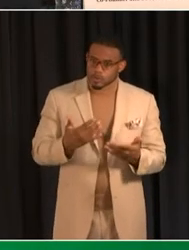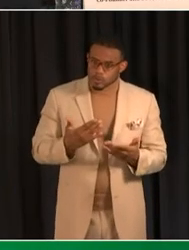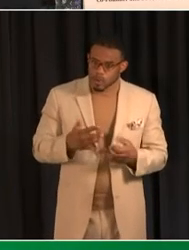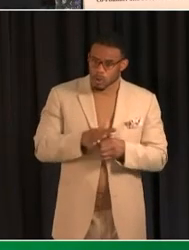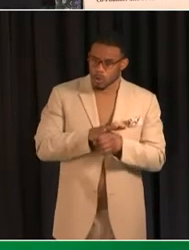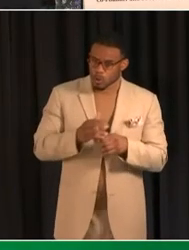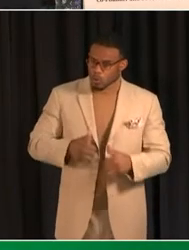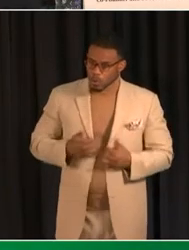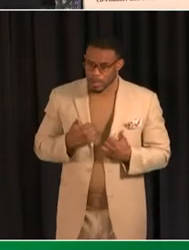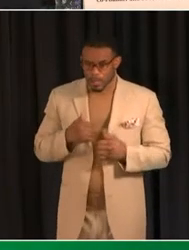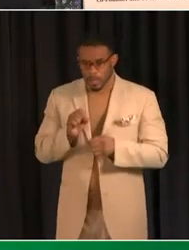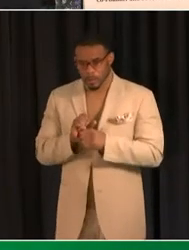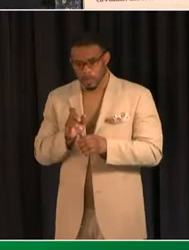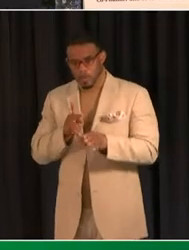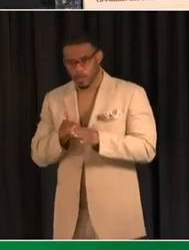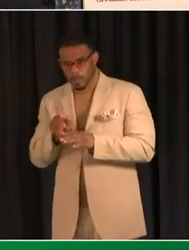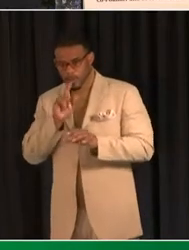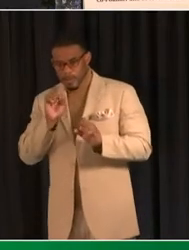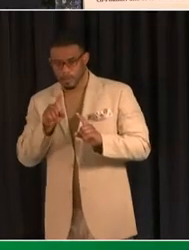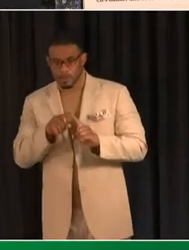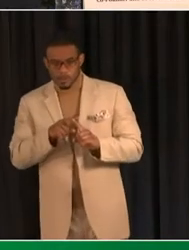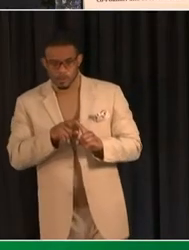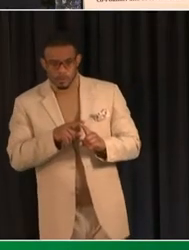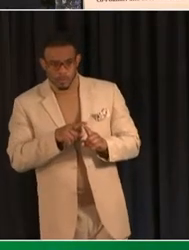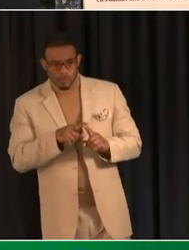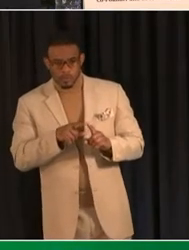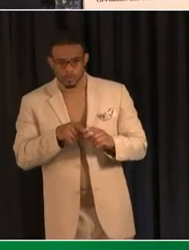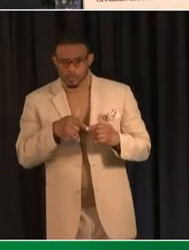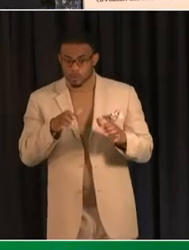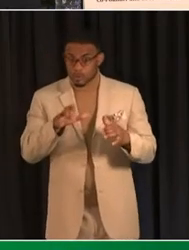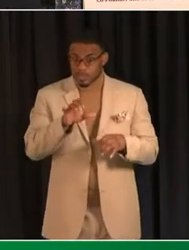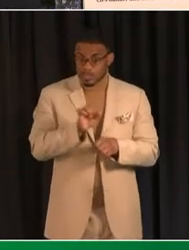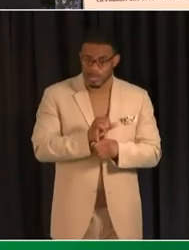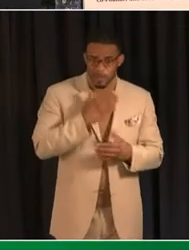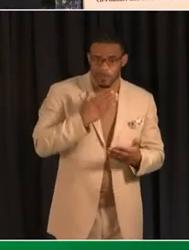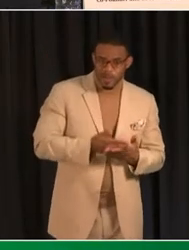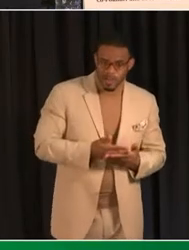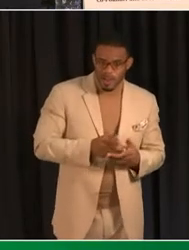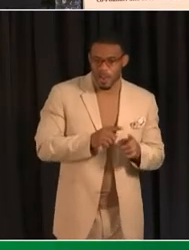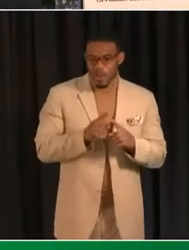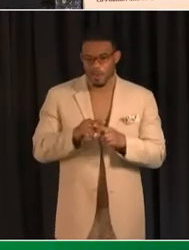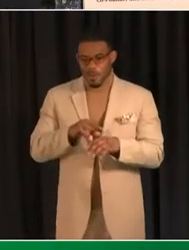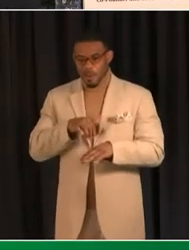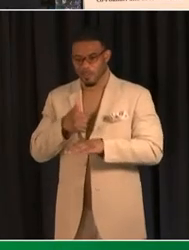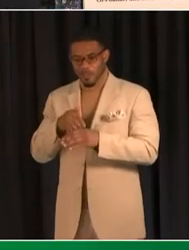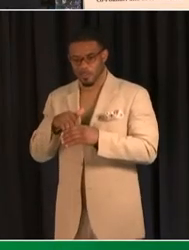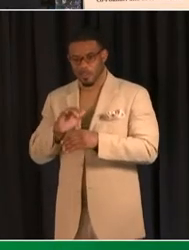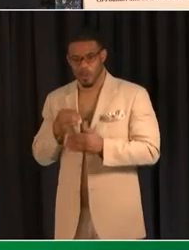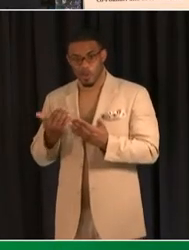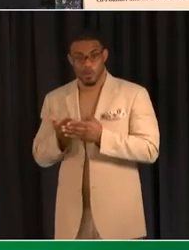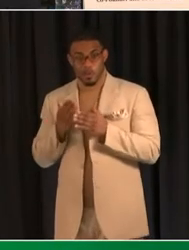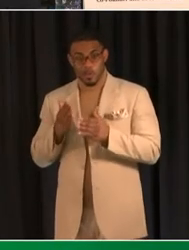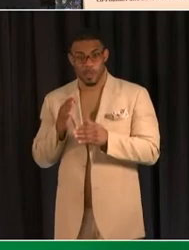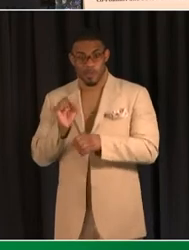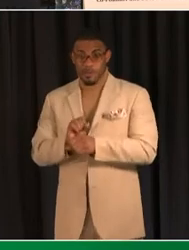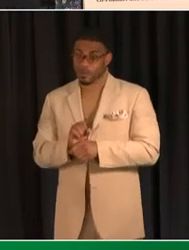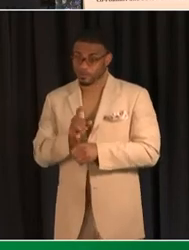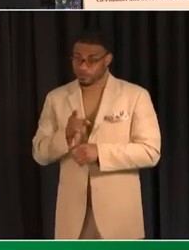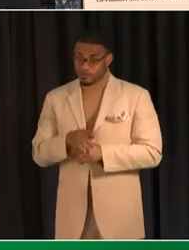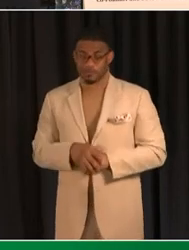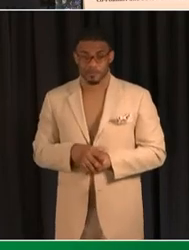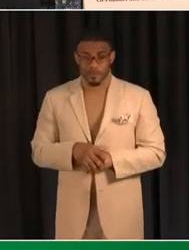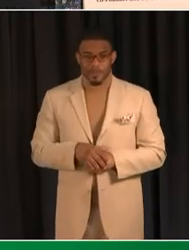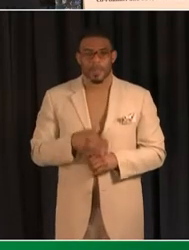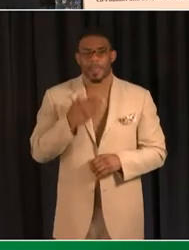to, or local residents, employees, professionals to be able to do their jobs well, but also evolve into our new way of